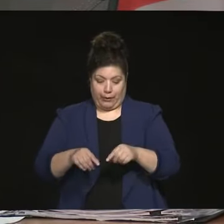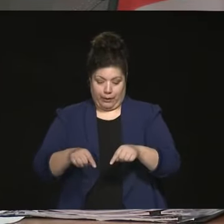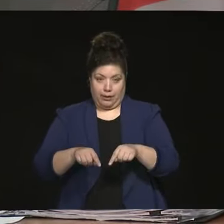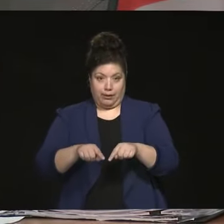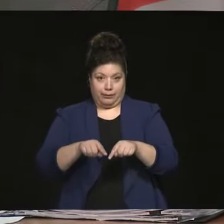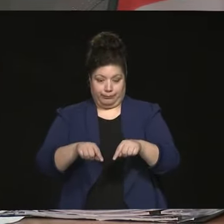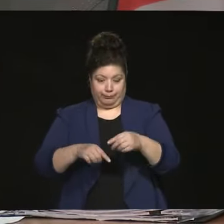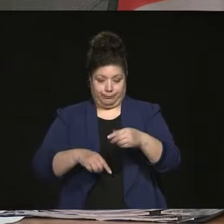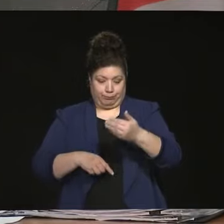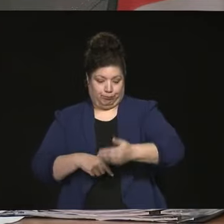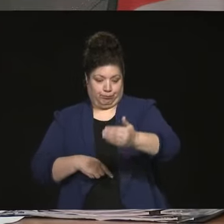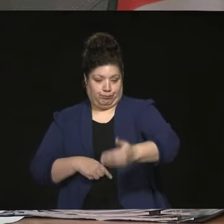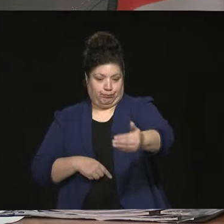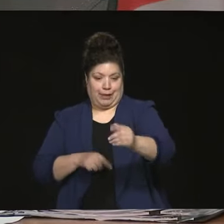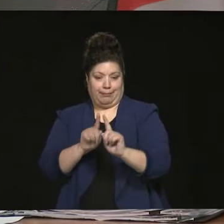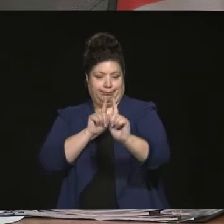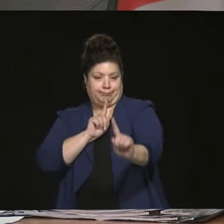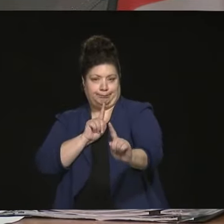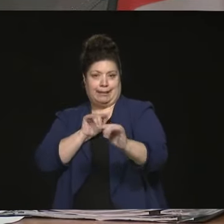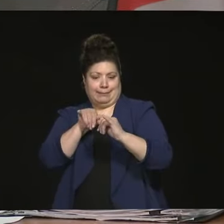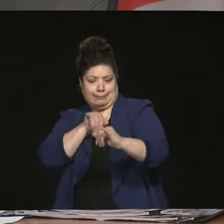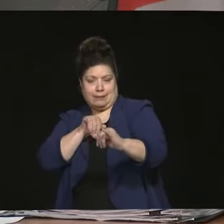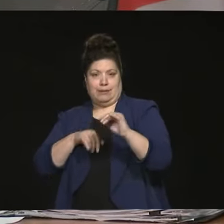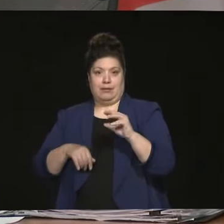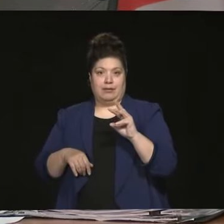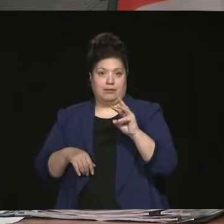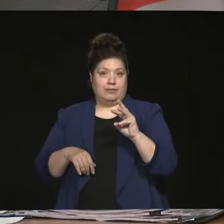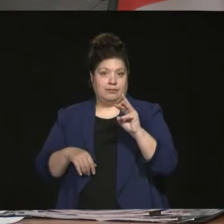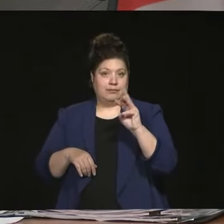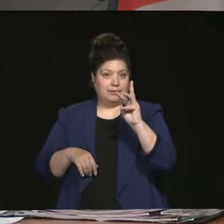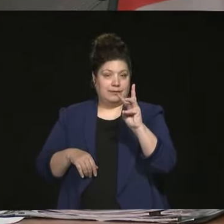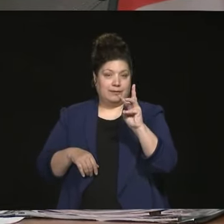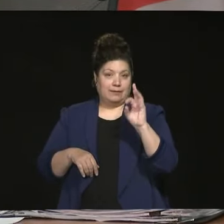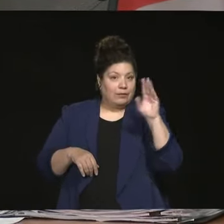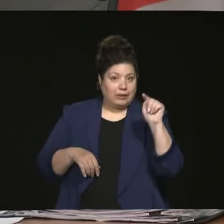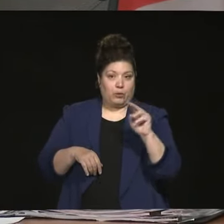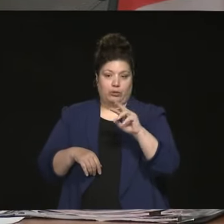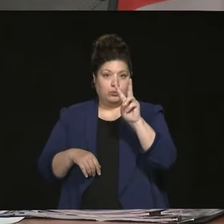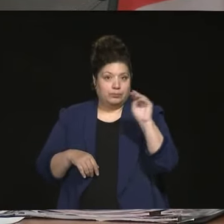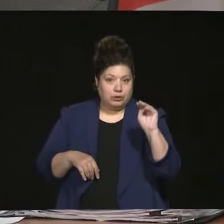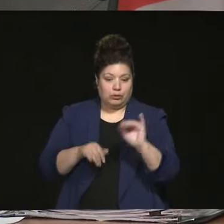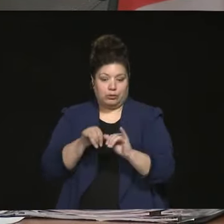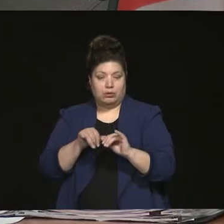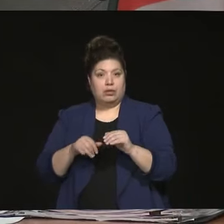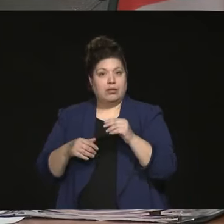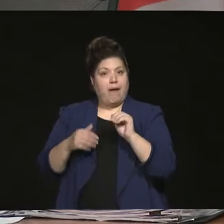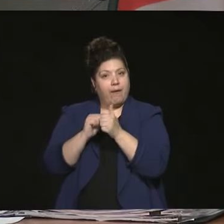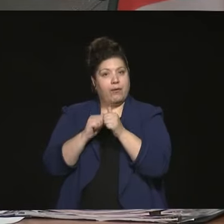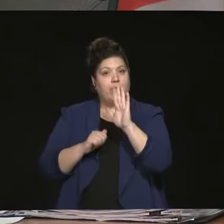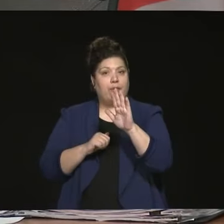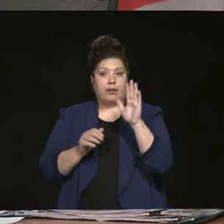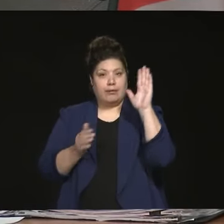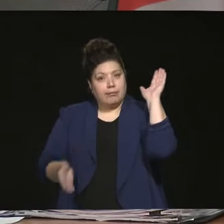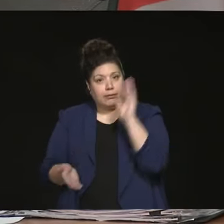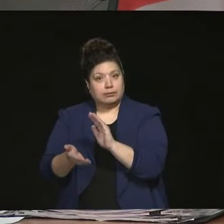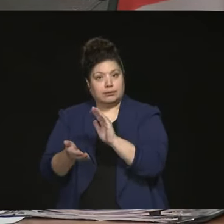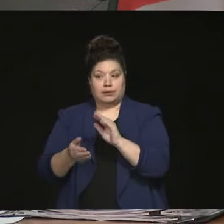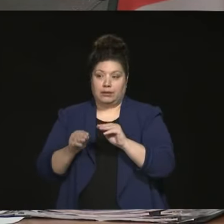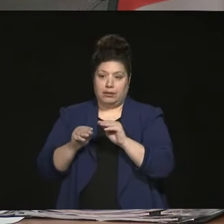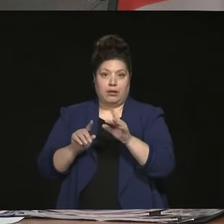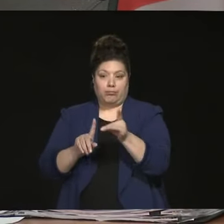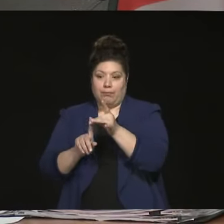then our new normal of how we reduce infections. And so I think all of those measures have to